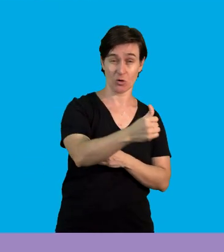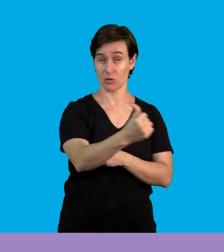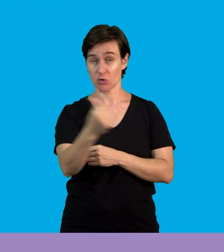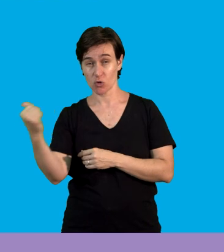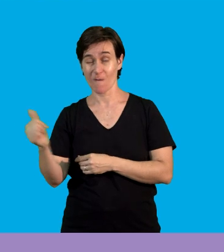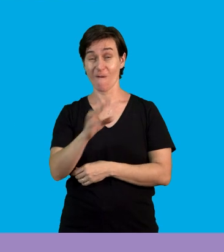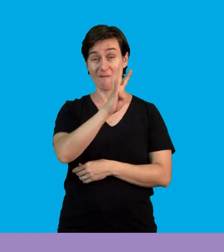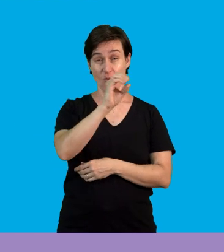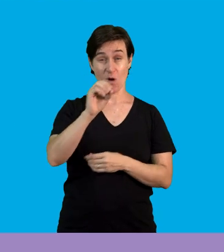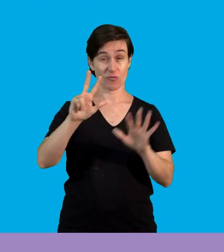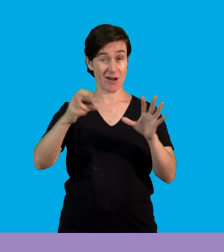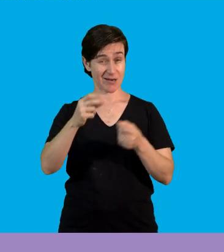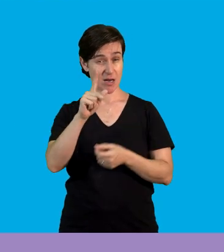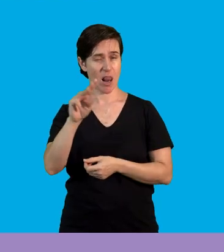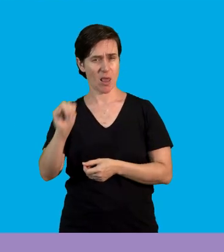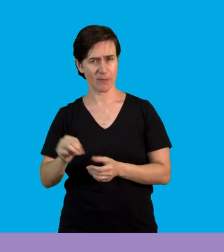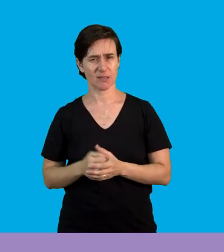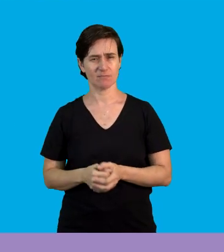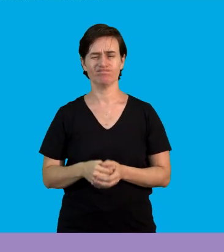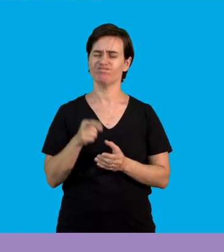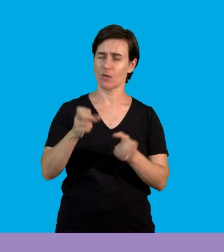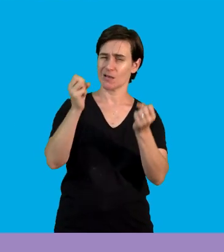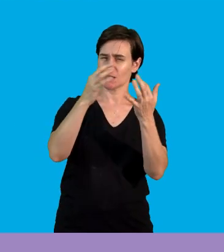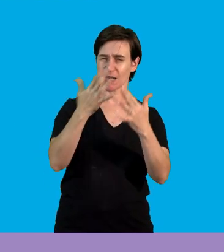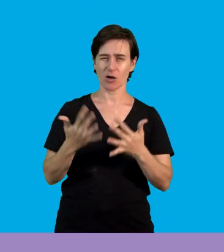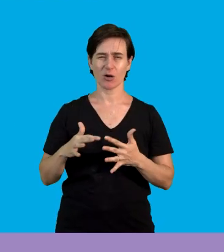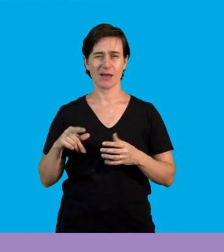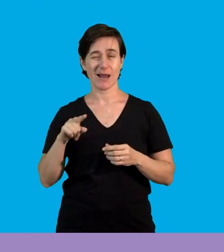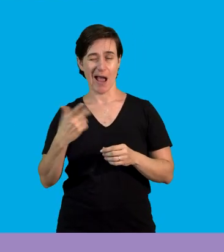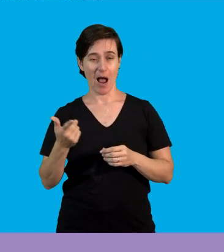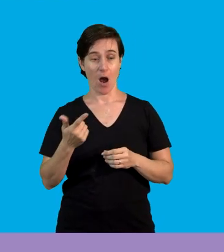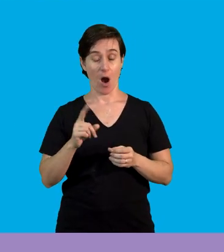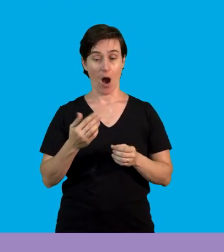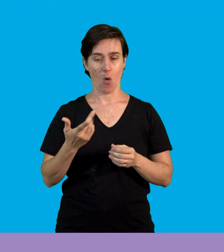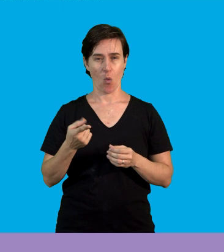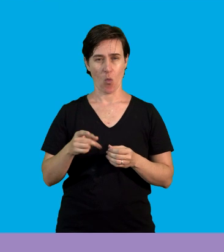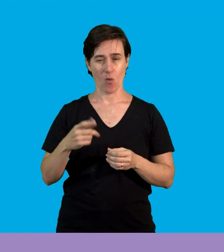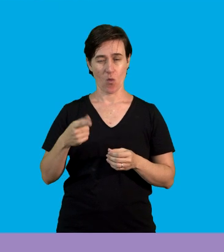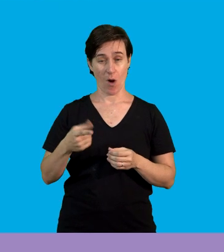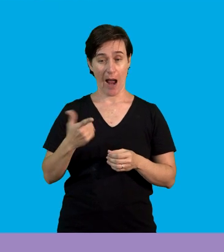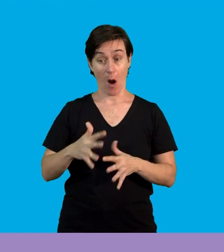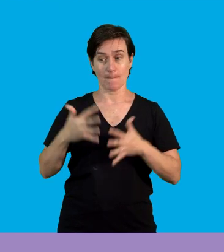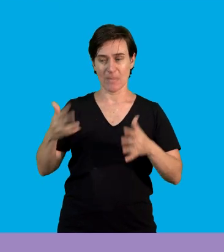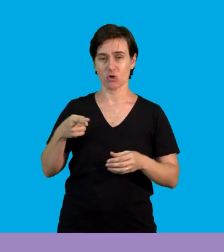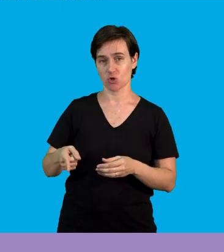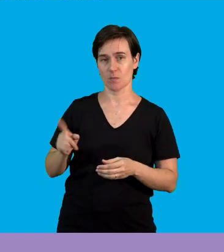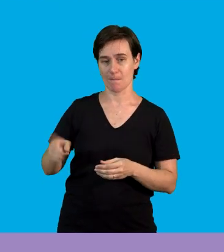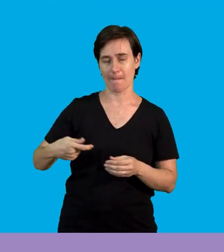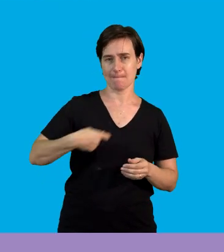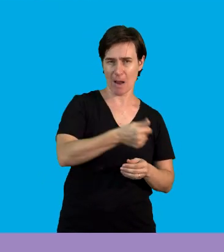trip distance of 480 kilometers, calculate the amount they would be charged when returning the